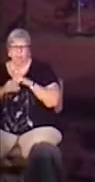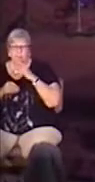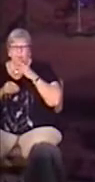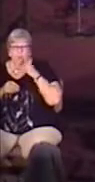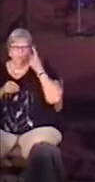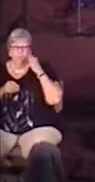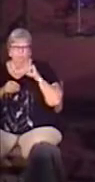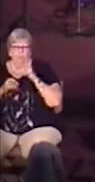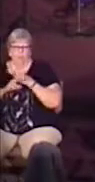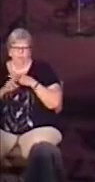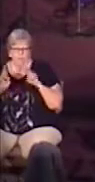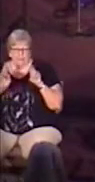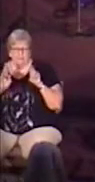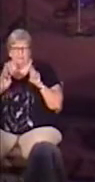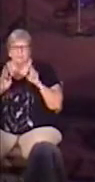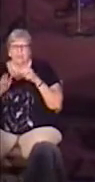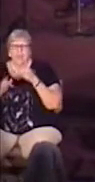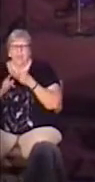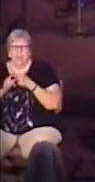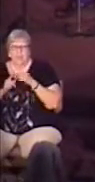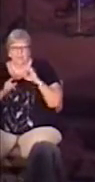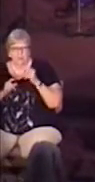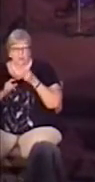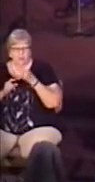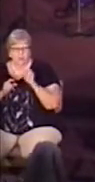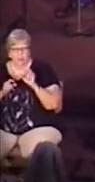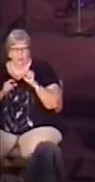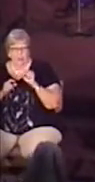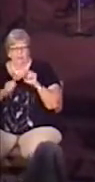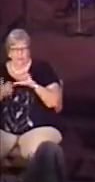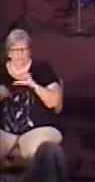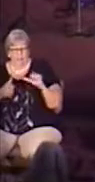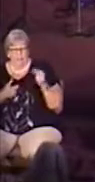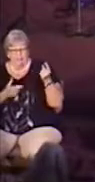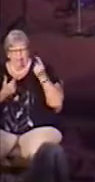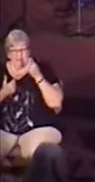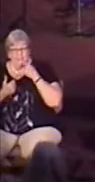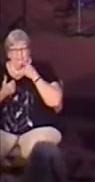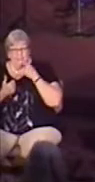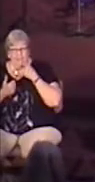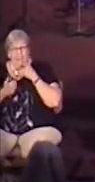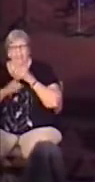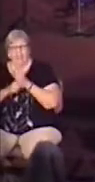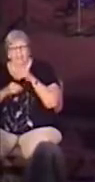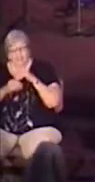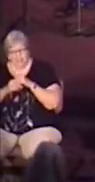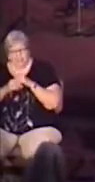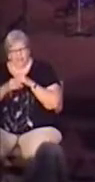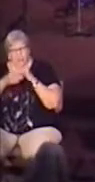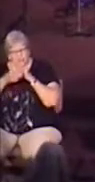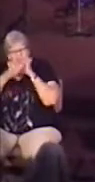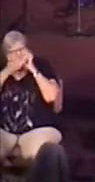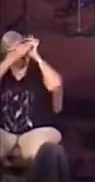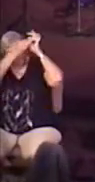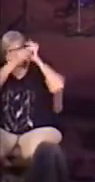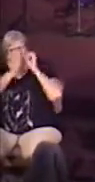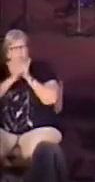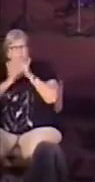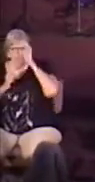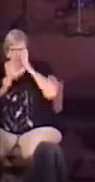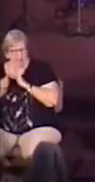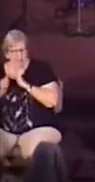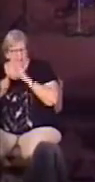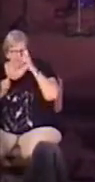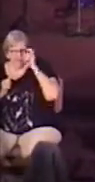repentance. John the Baptist was coming along and he was saying, hey, Jews, get back into a relationship with God, because the Old Testament is a tutor, it's a